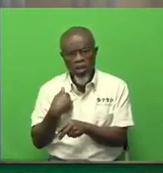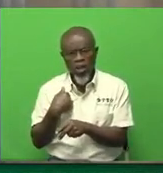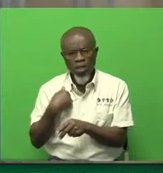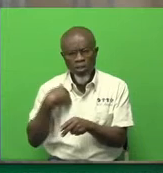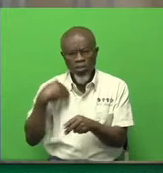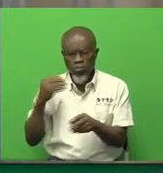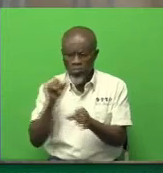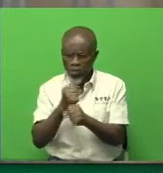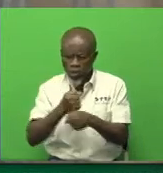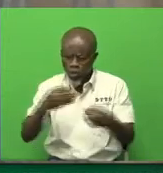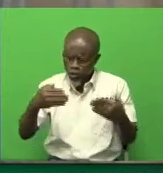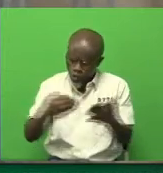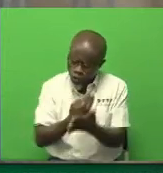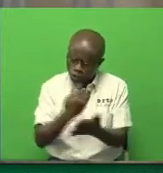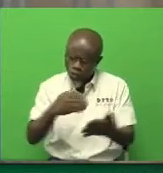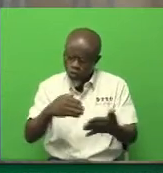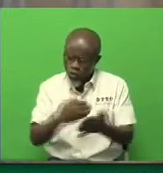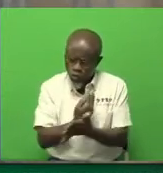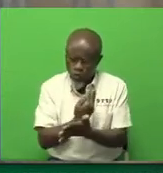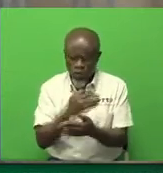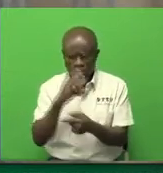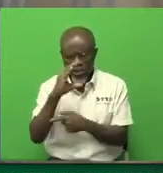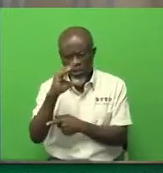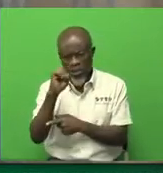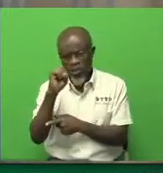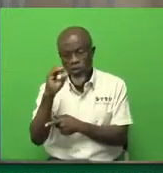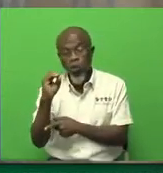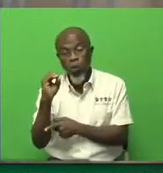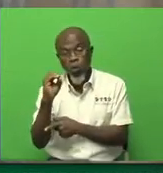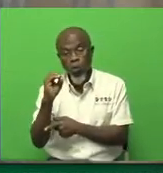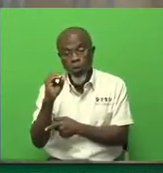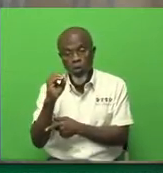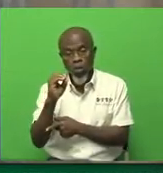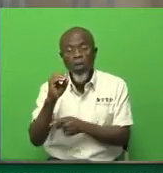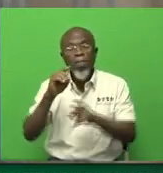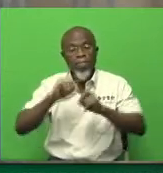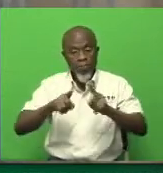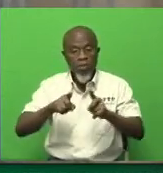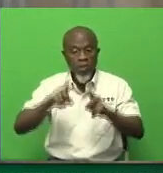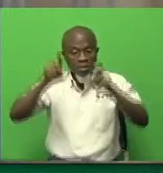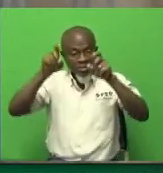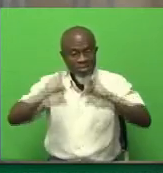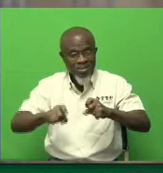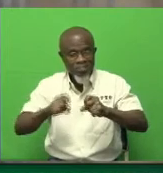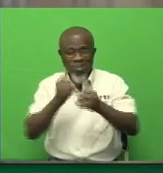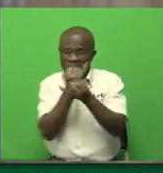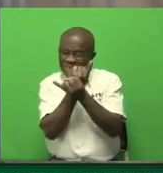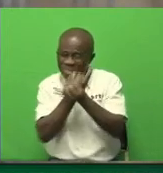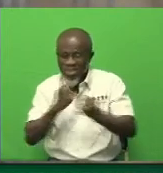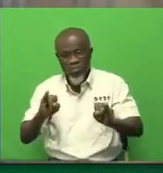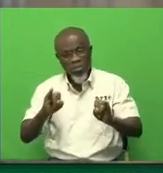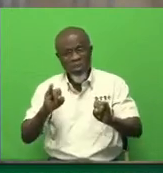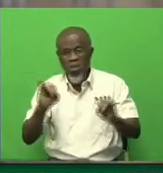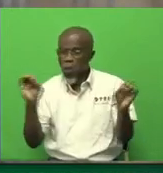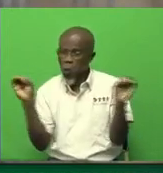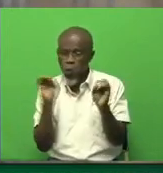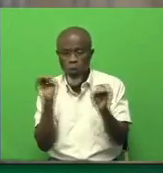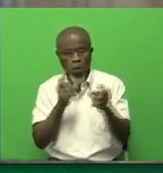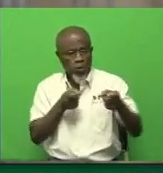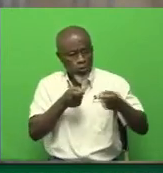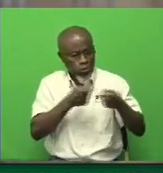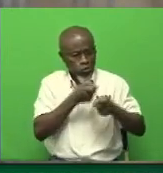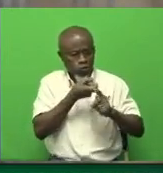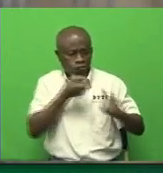creation of any alternative body must be an independent body free from the control and influence of